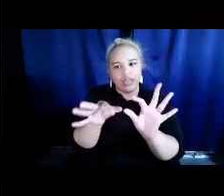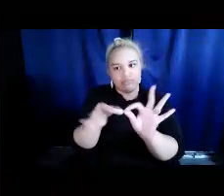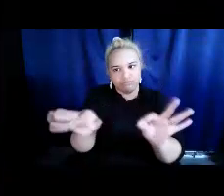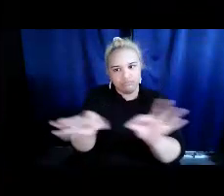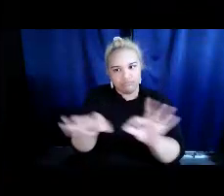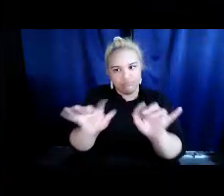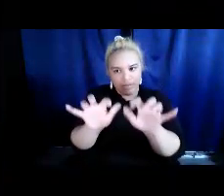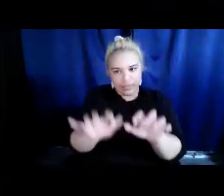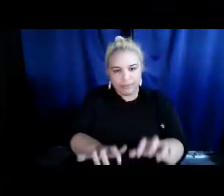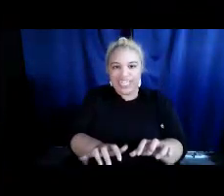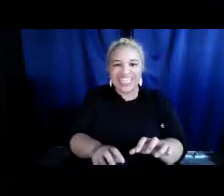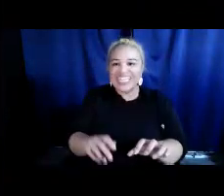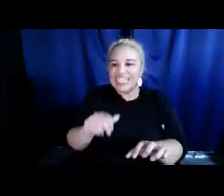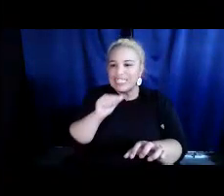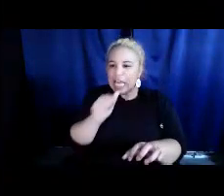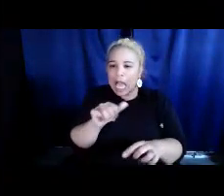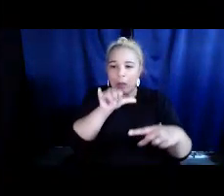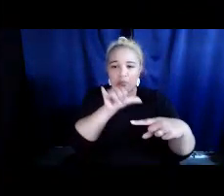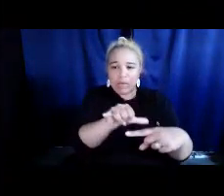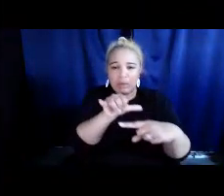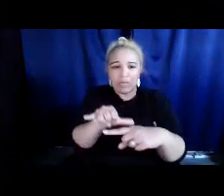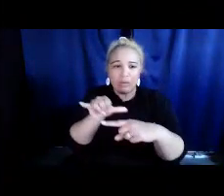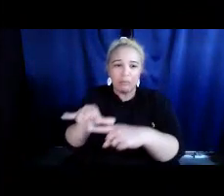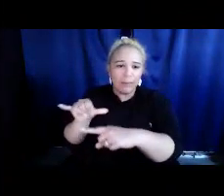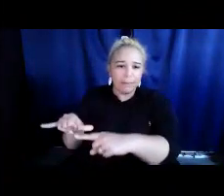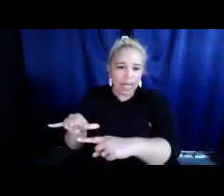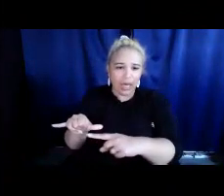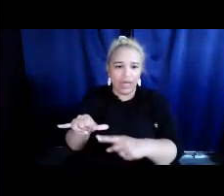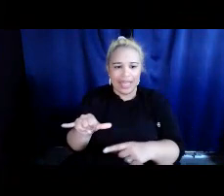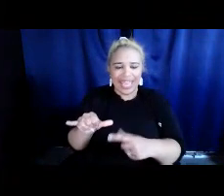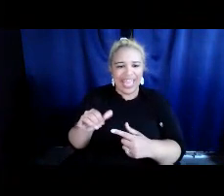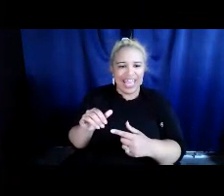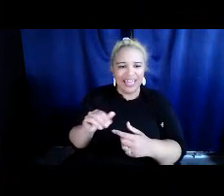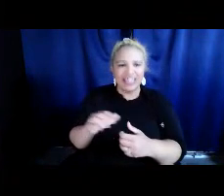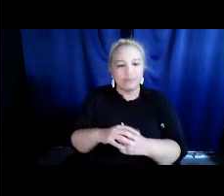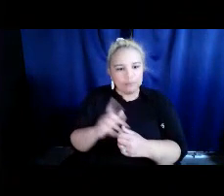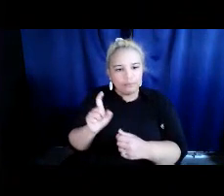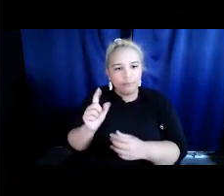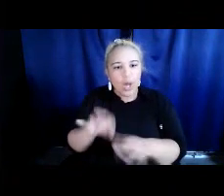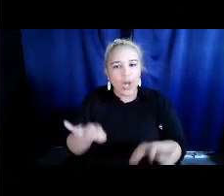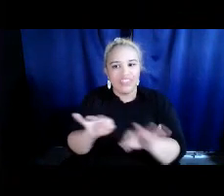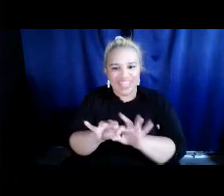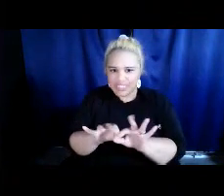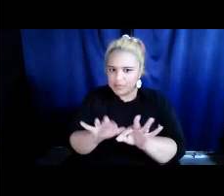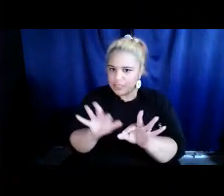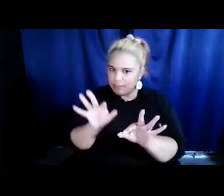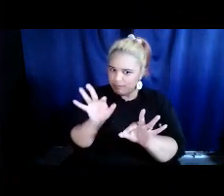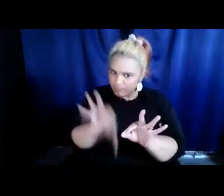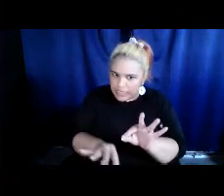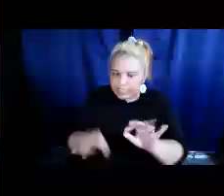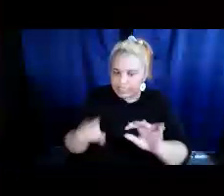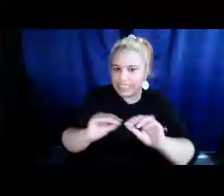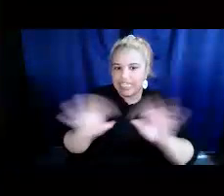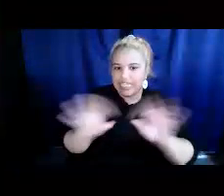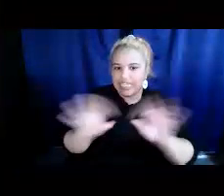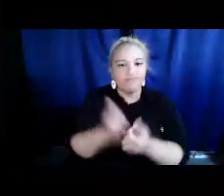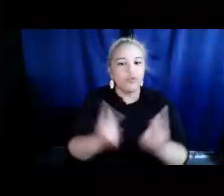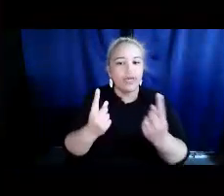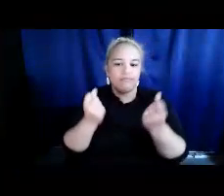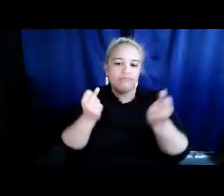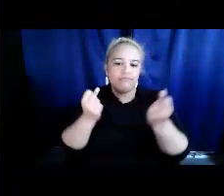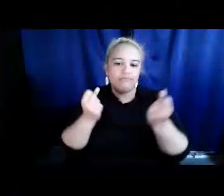tools too. We'll provide a link in our chat. One best practice it shares is to offer instructions for